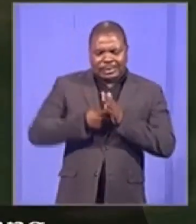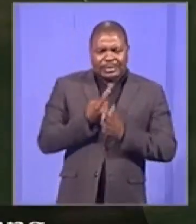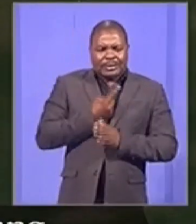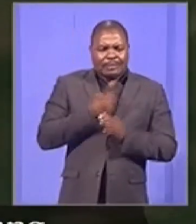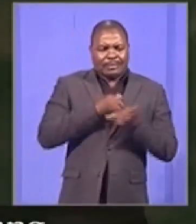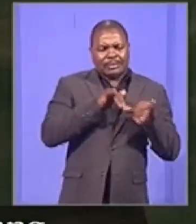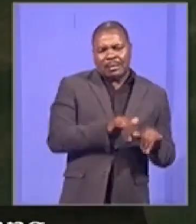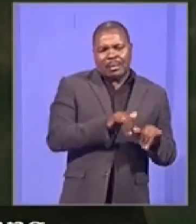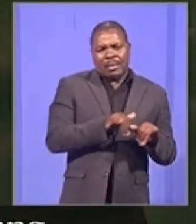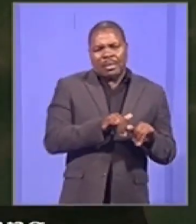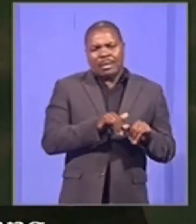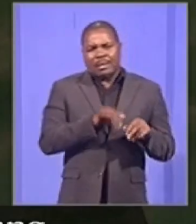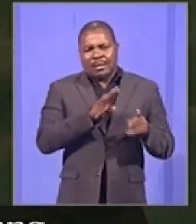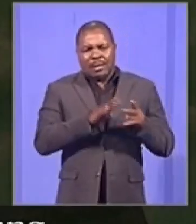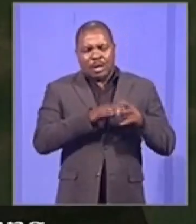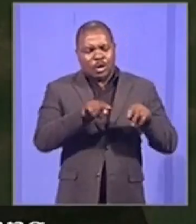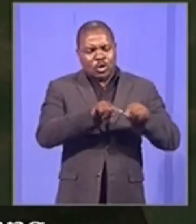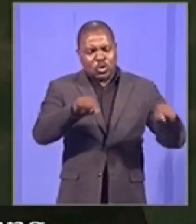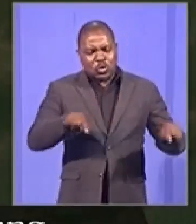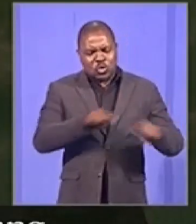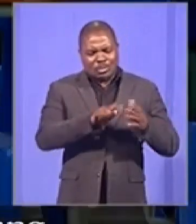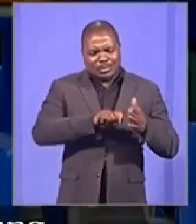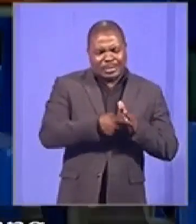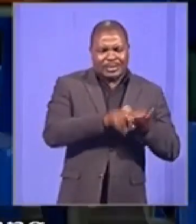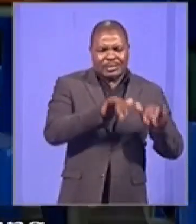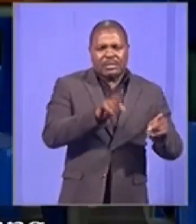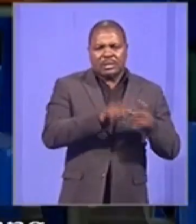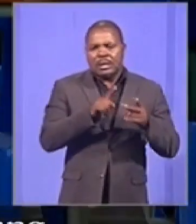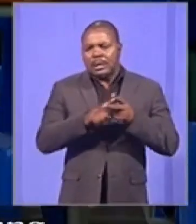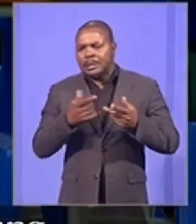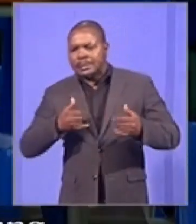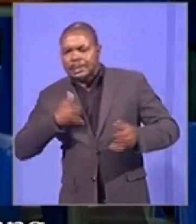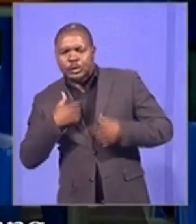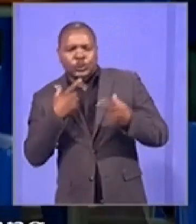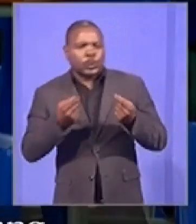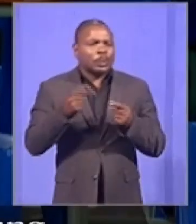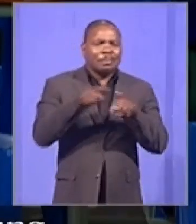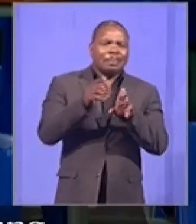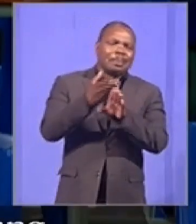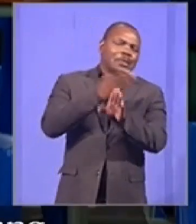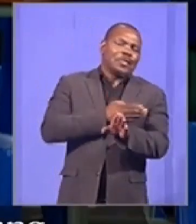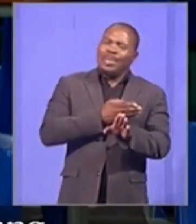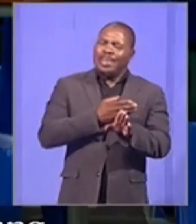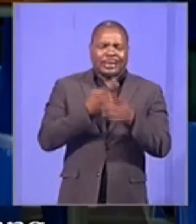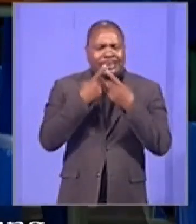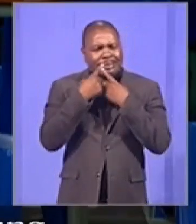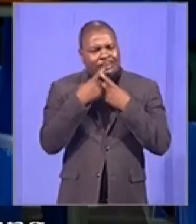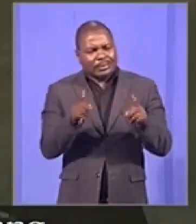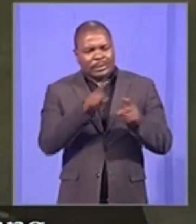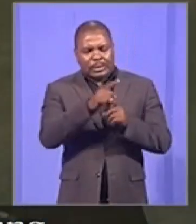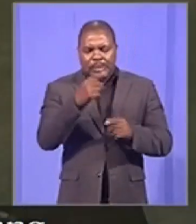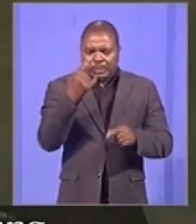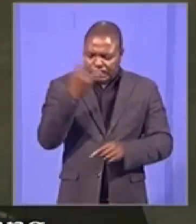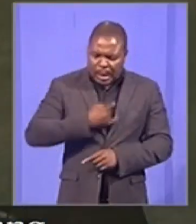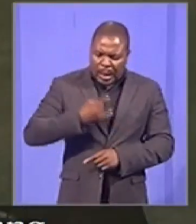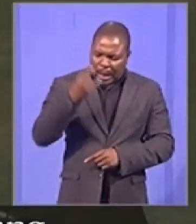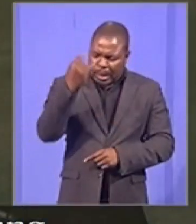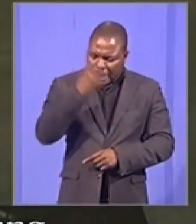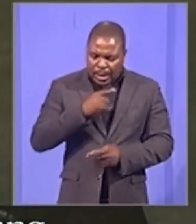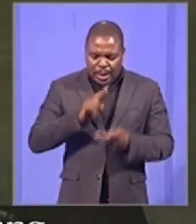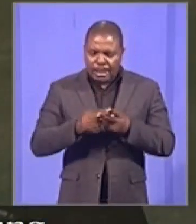feta, a te tswalela ka mokamoreng, ga a sa rata go dira dilo tse nna di dirang, o phela a lla, ga a